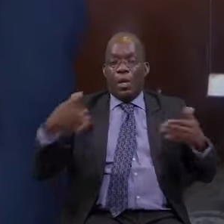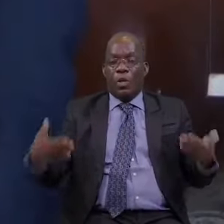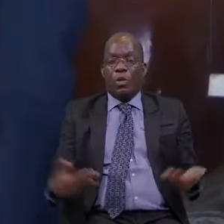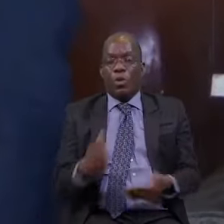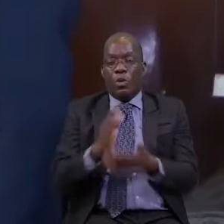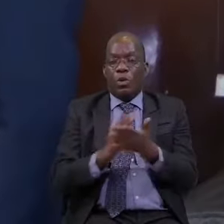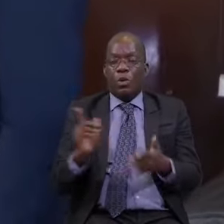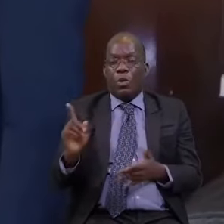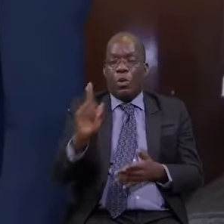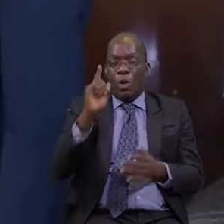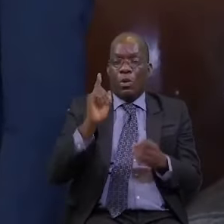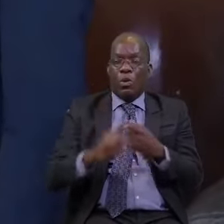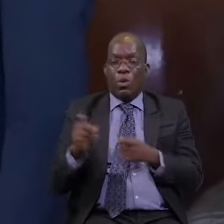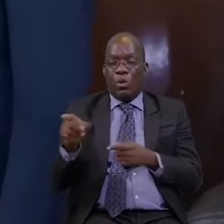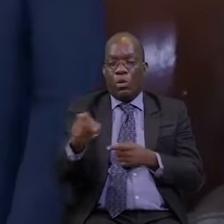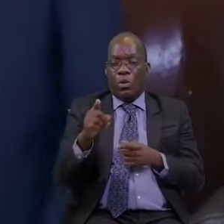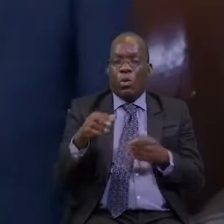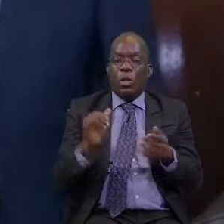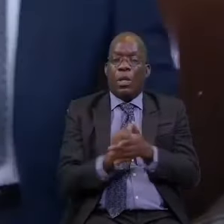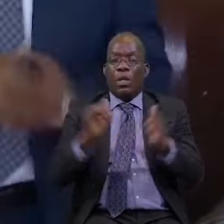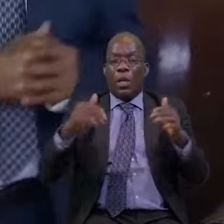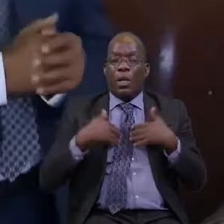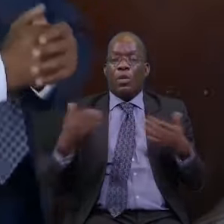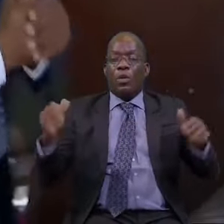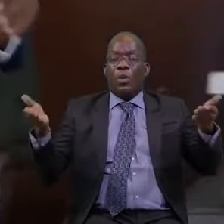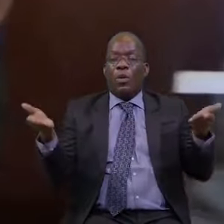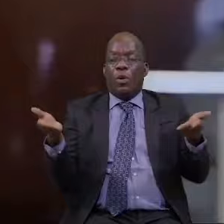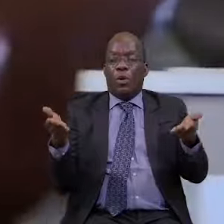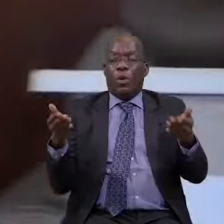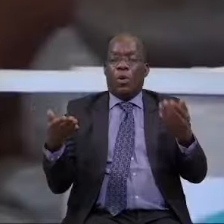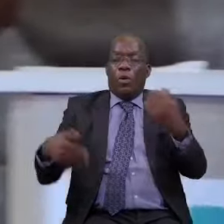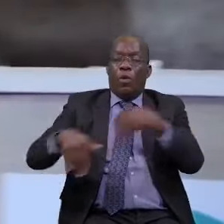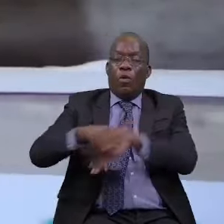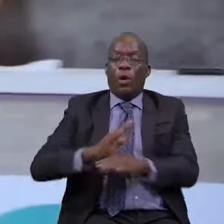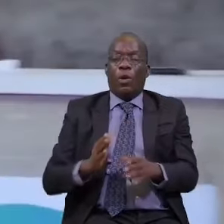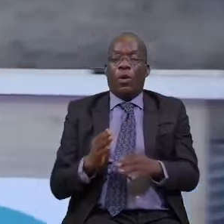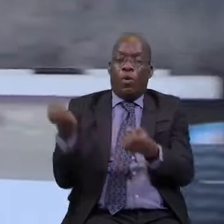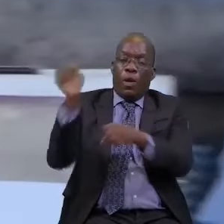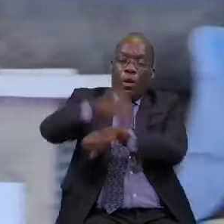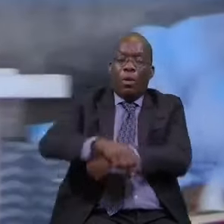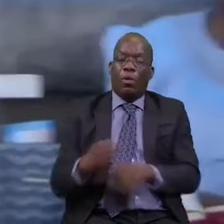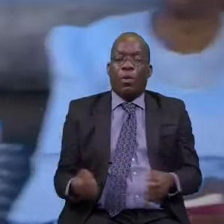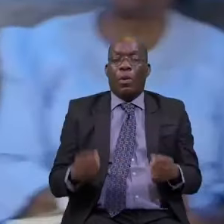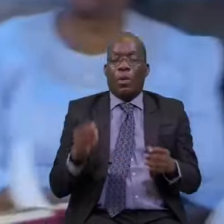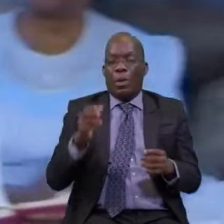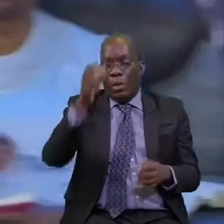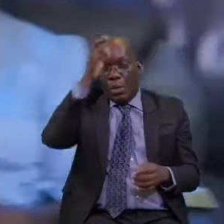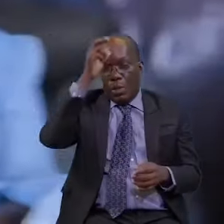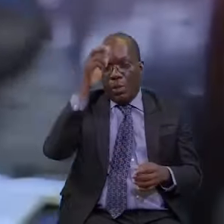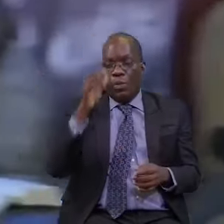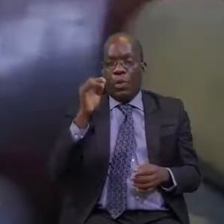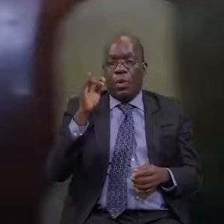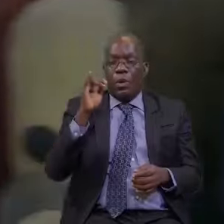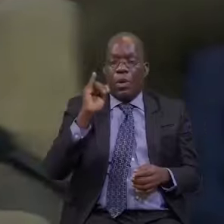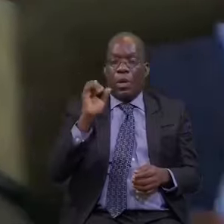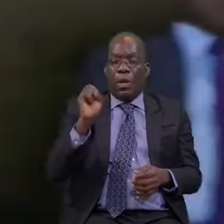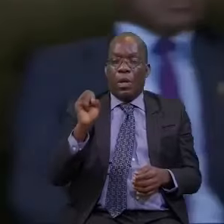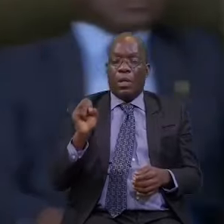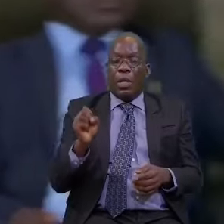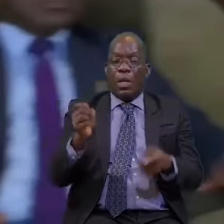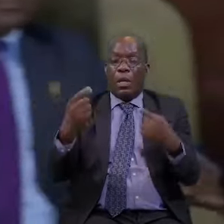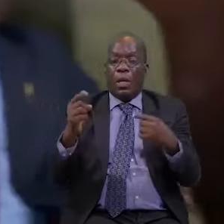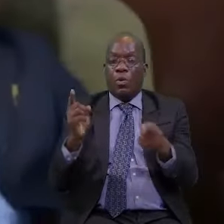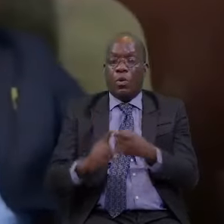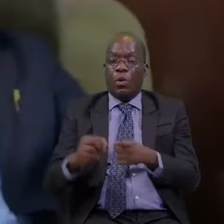has overcome death. Isaiah came to Hezekiah. You might know the story in the Bible.